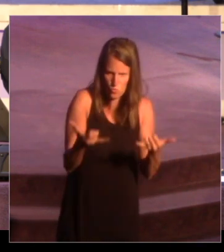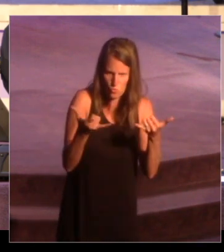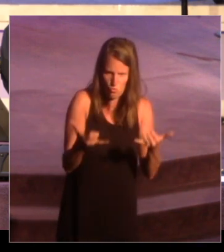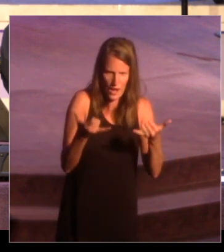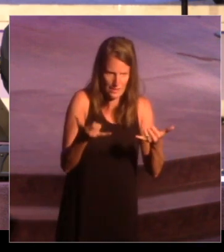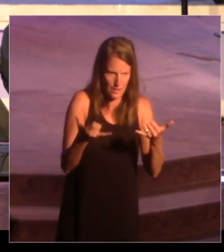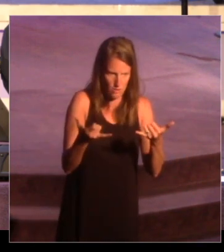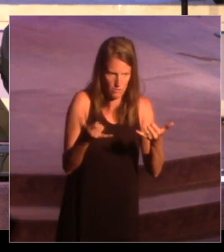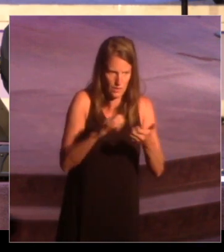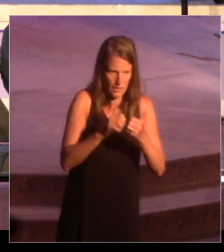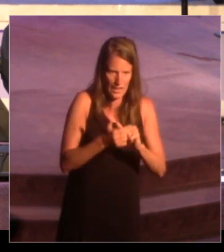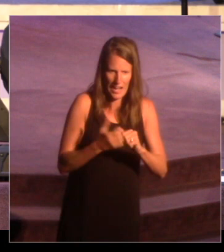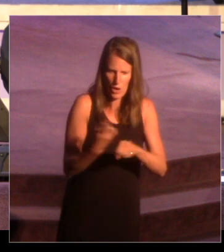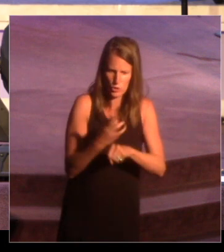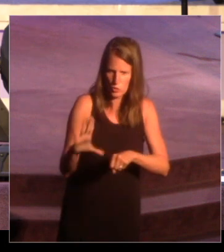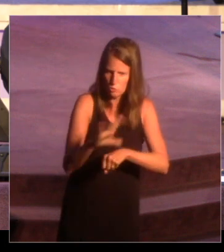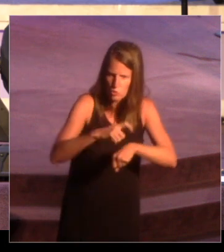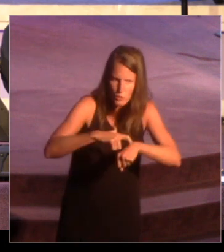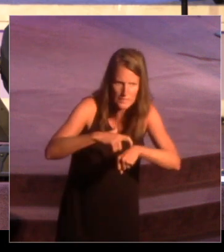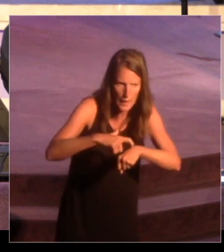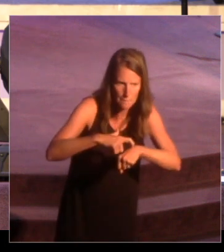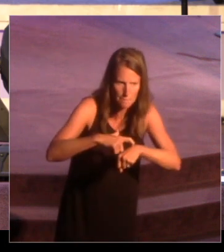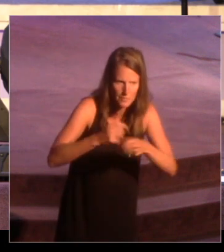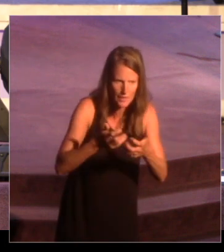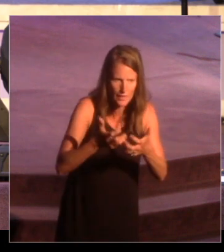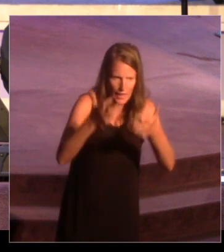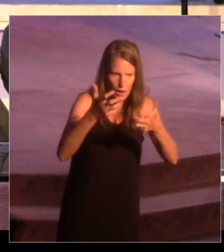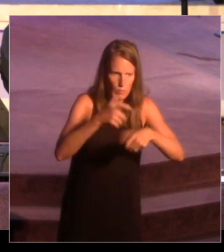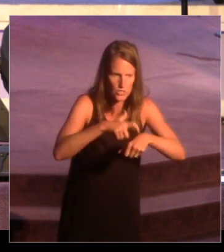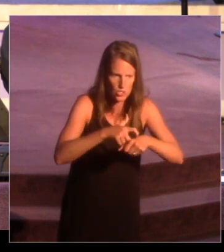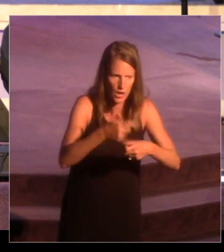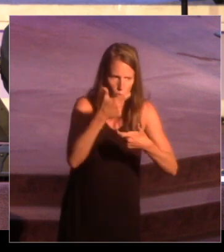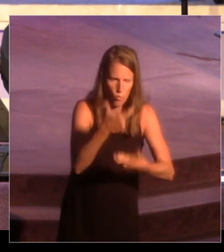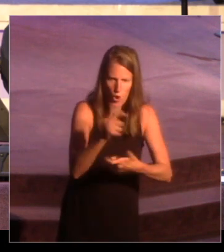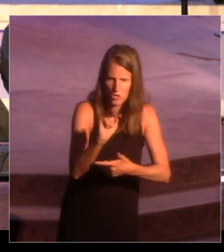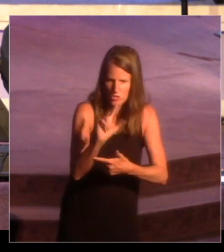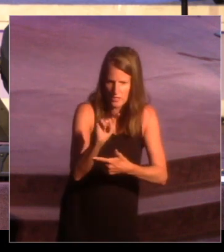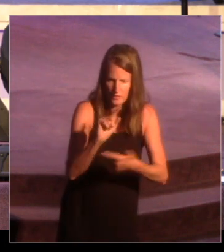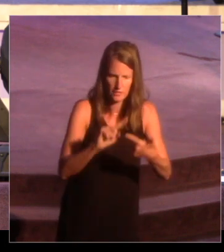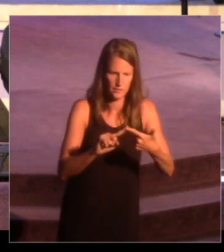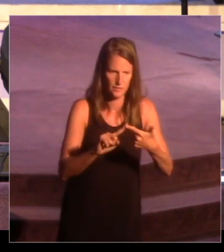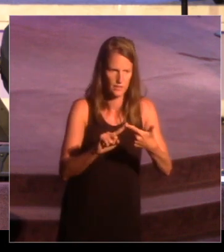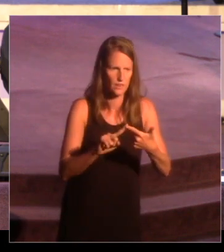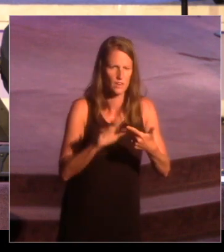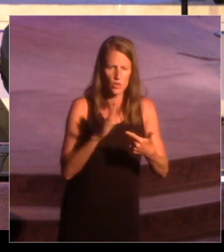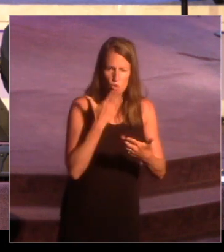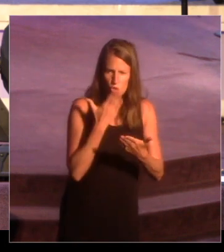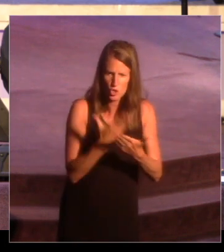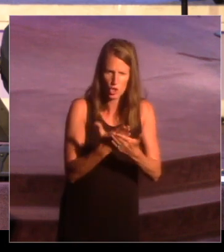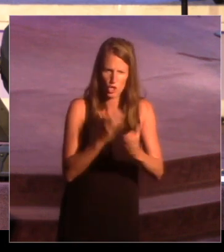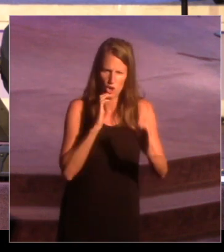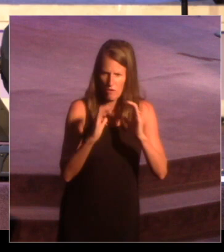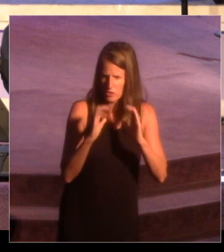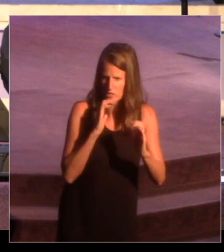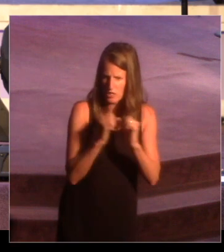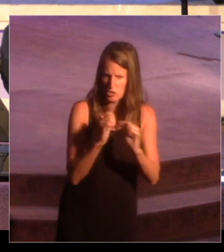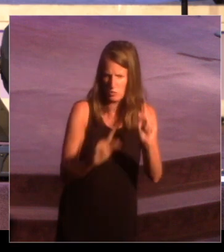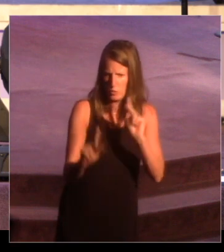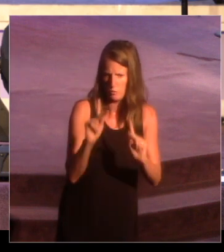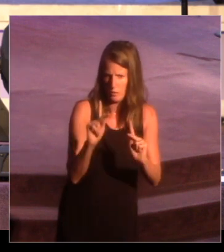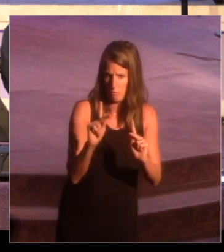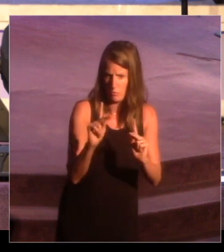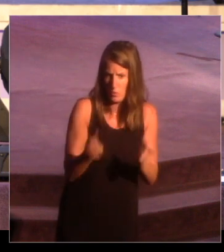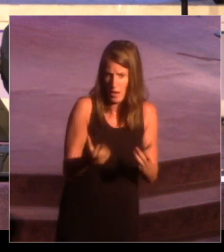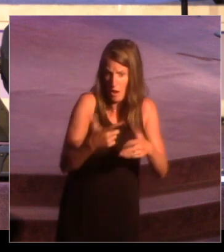life. How do you use your time? How much time are you watching TV? How much time are you spending in good, focused conversation with